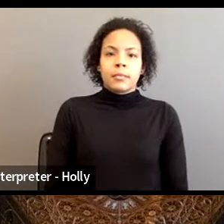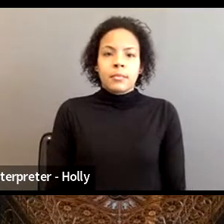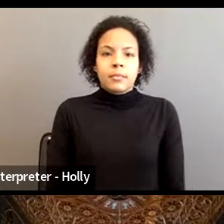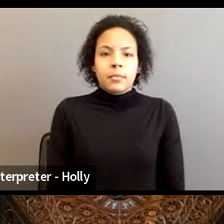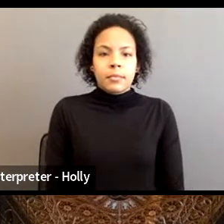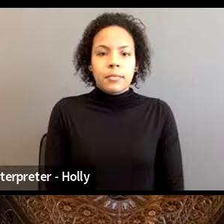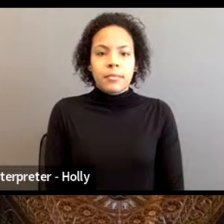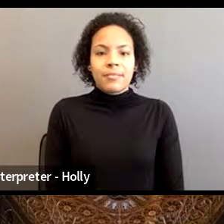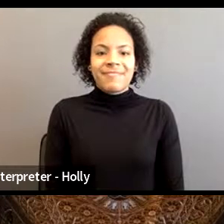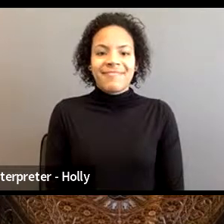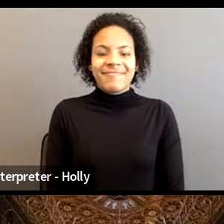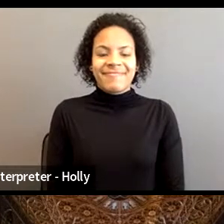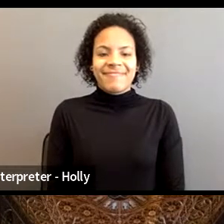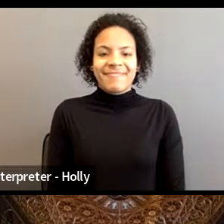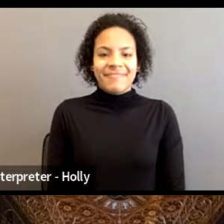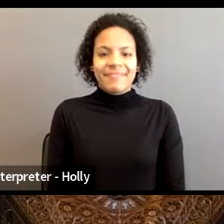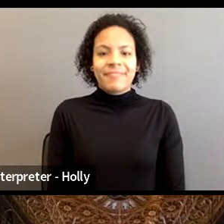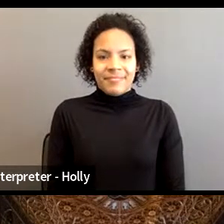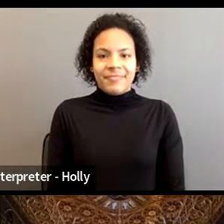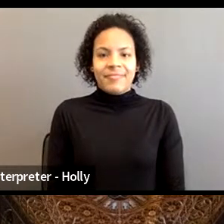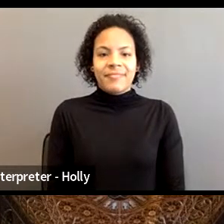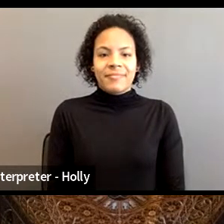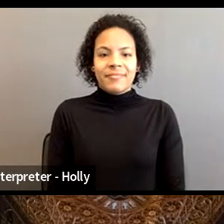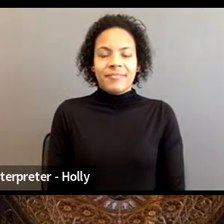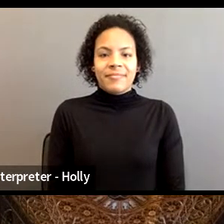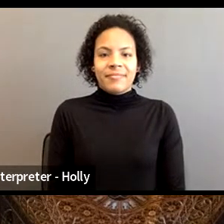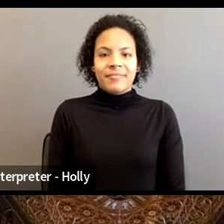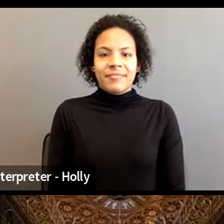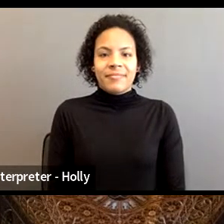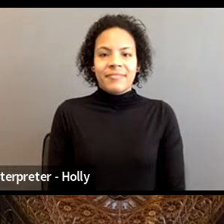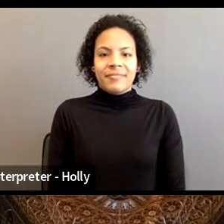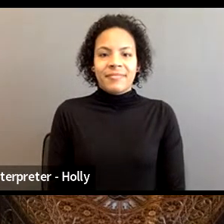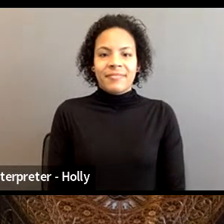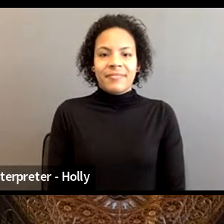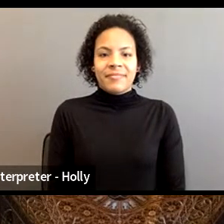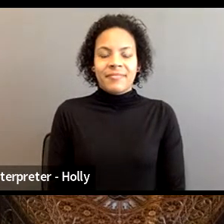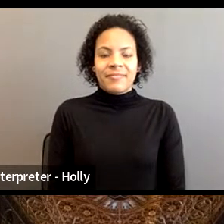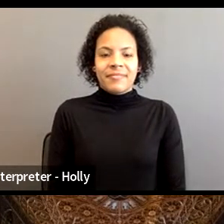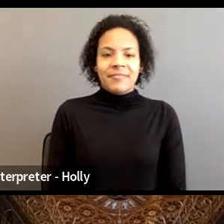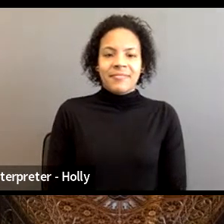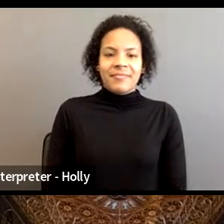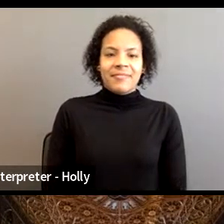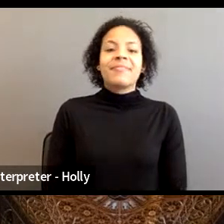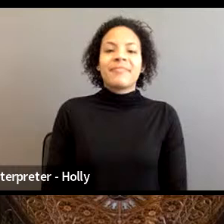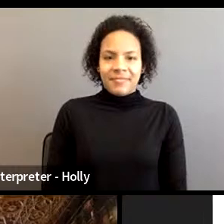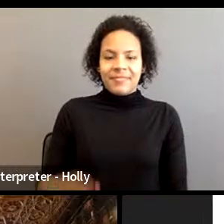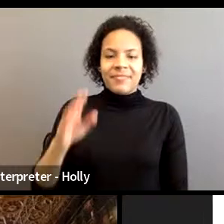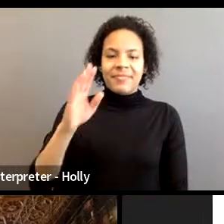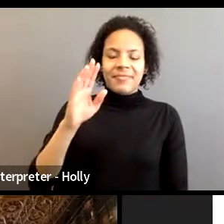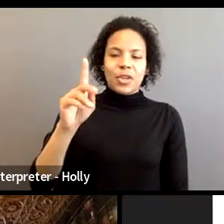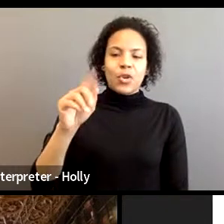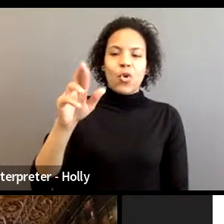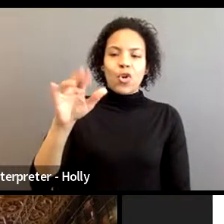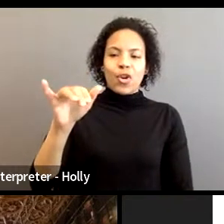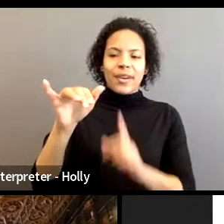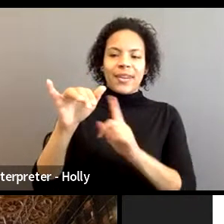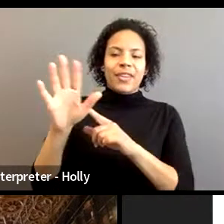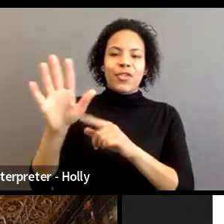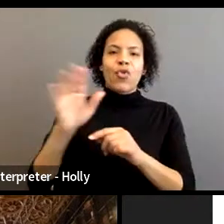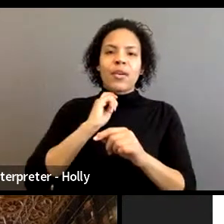Oh, shoot, Corey, we missed Can you the hear me? last, now we can hear you. Yeah, we missed just Okay. that last little nugget